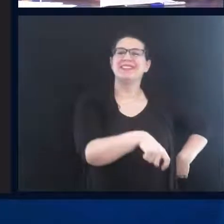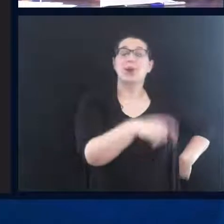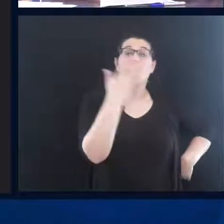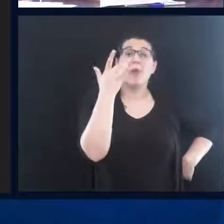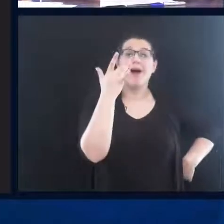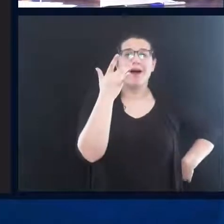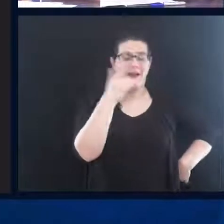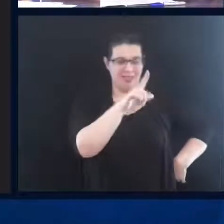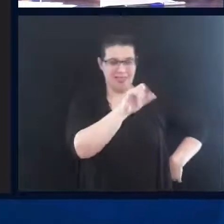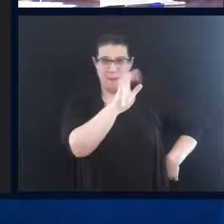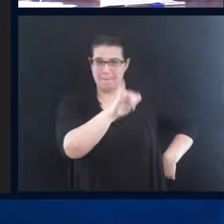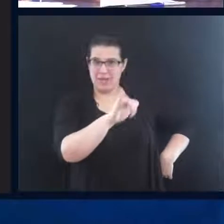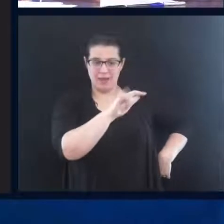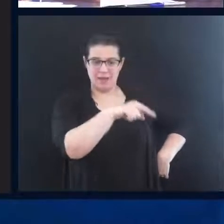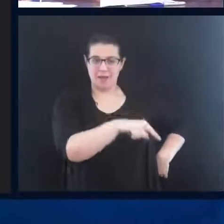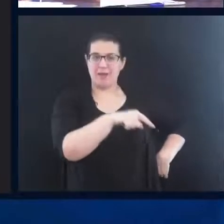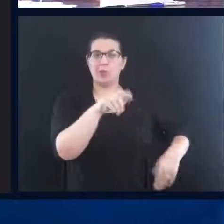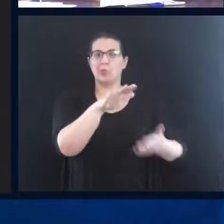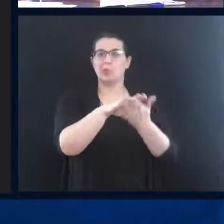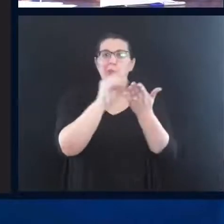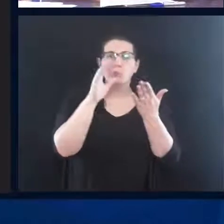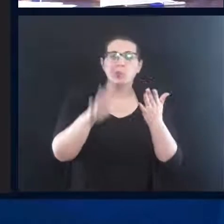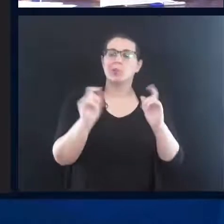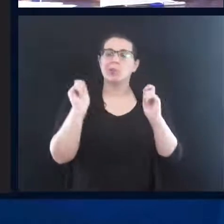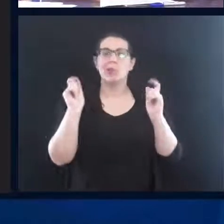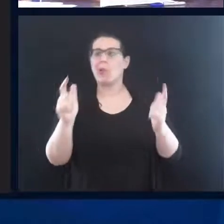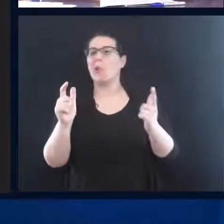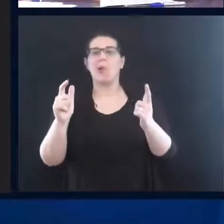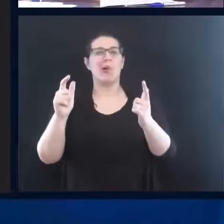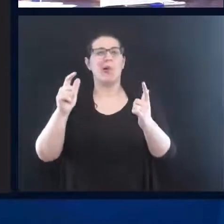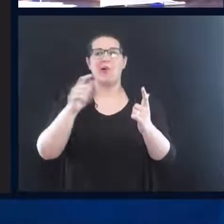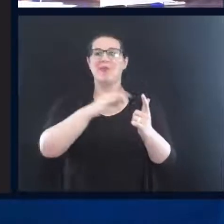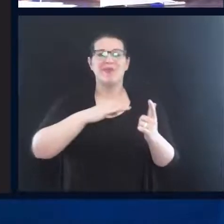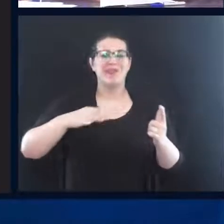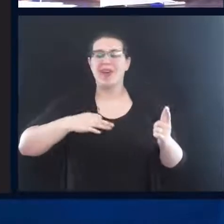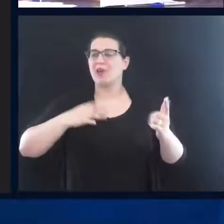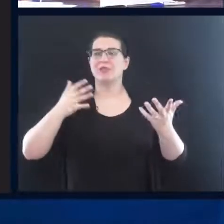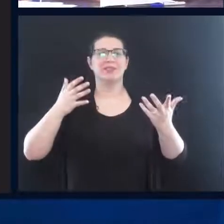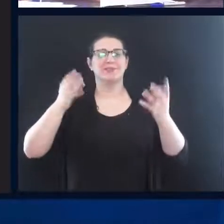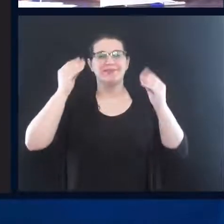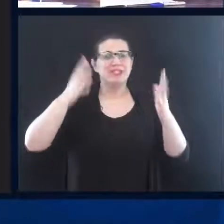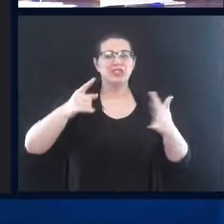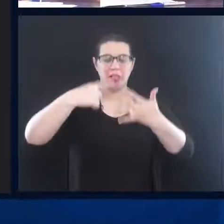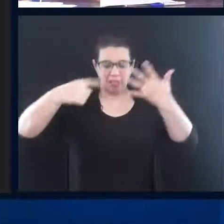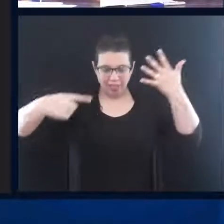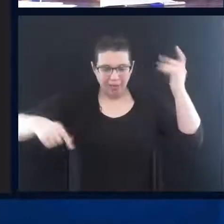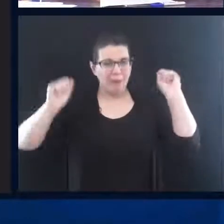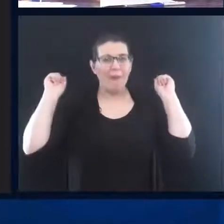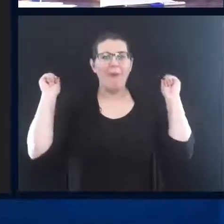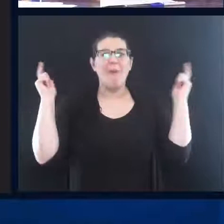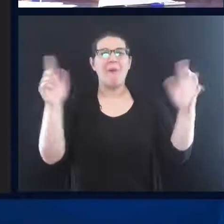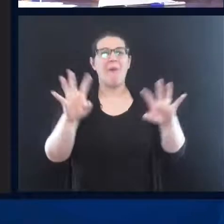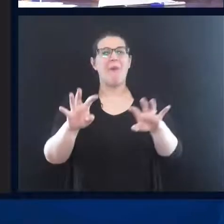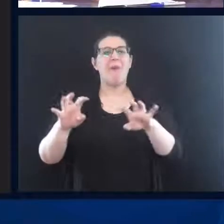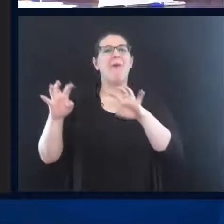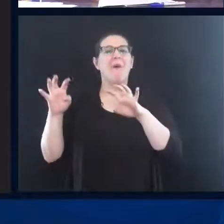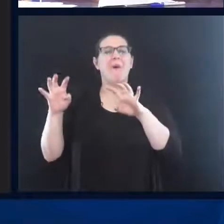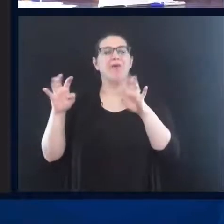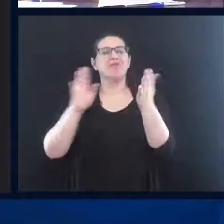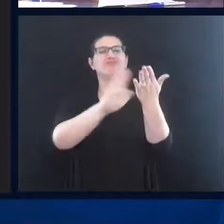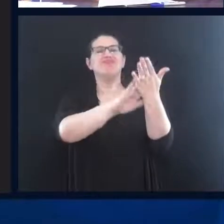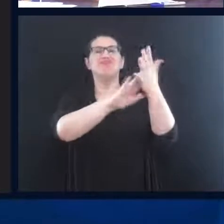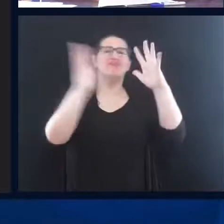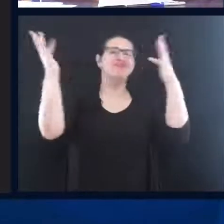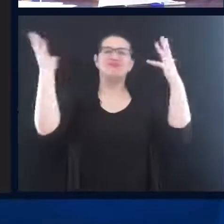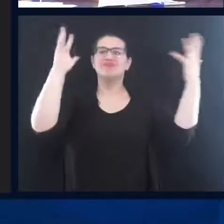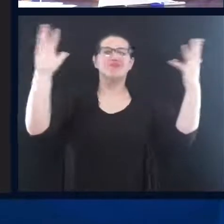all the students and all the faculty and superintendent and administration and everything, all of them wish her the